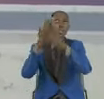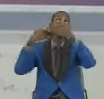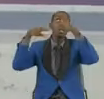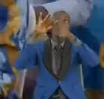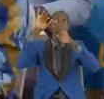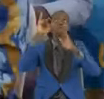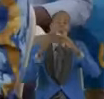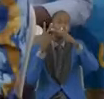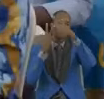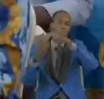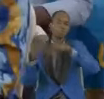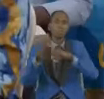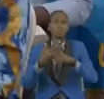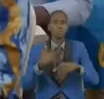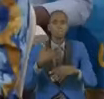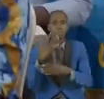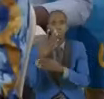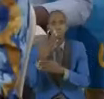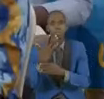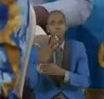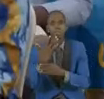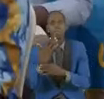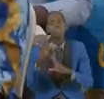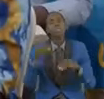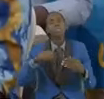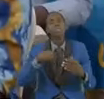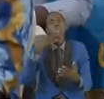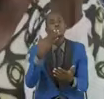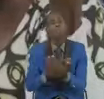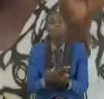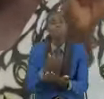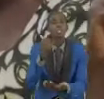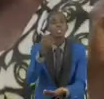hand. Amen. Give me a good, good amen. Amen.